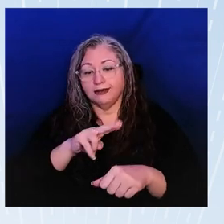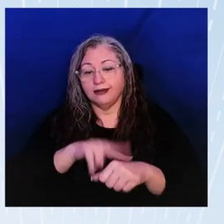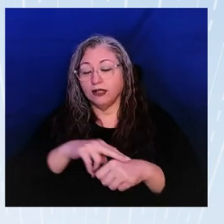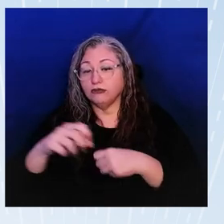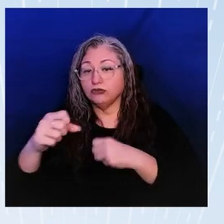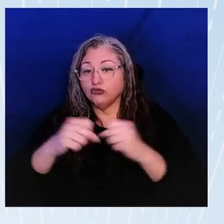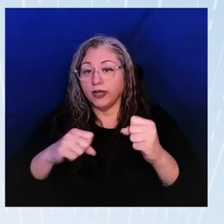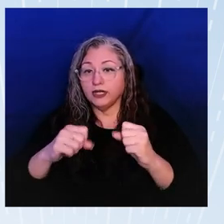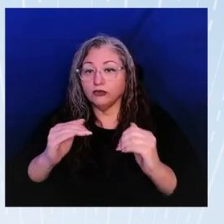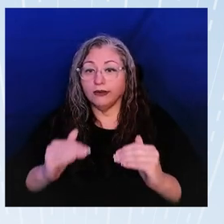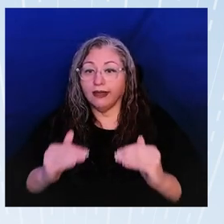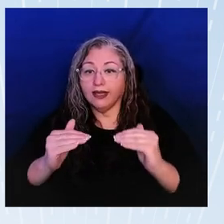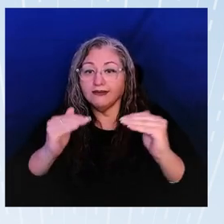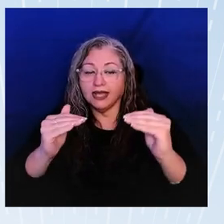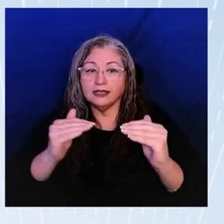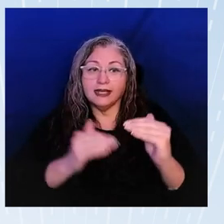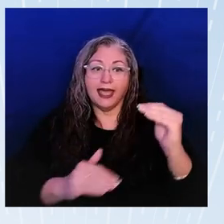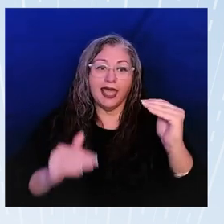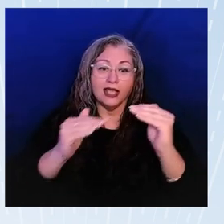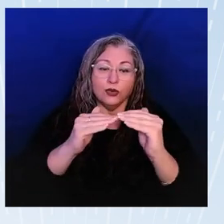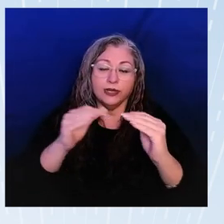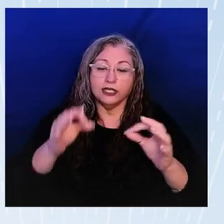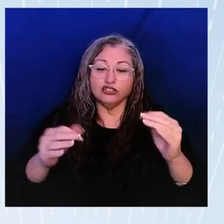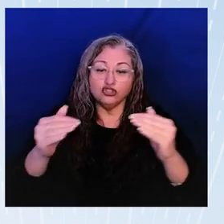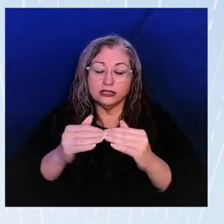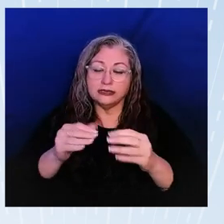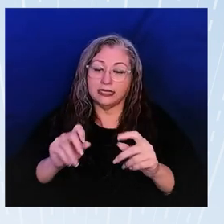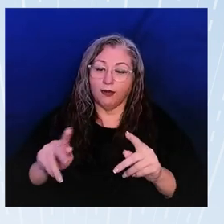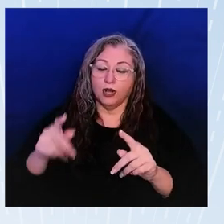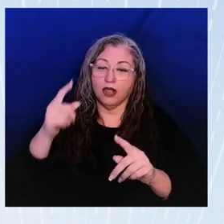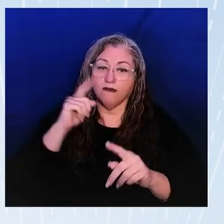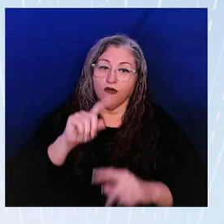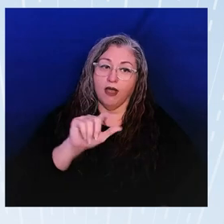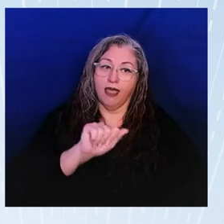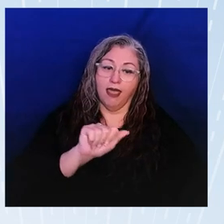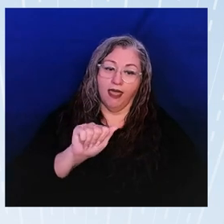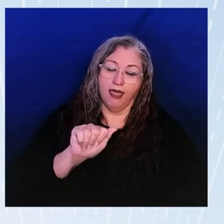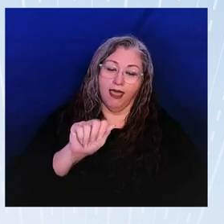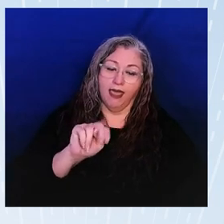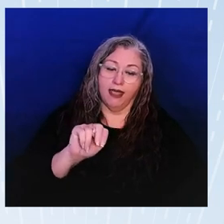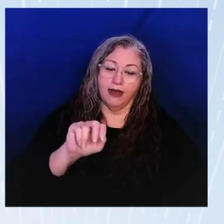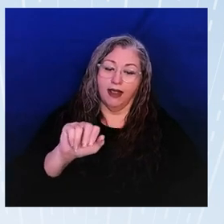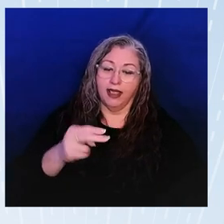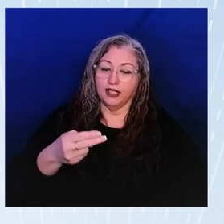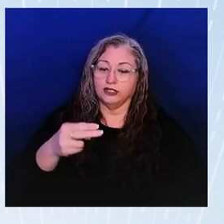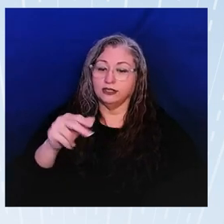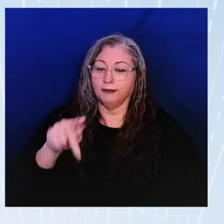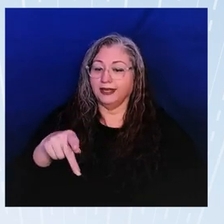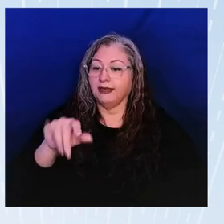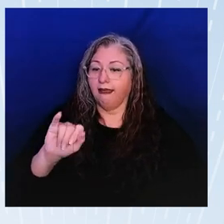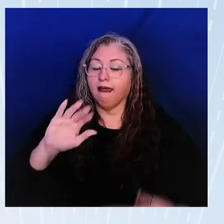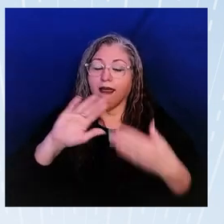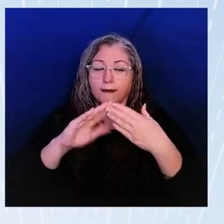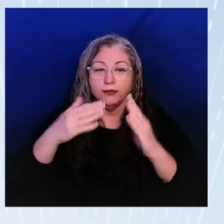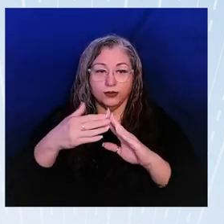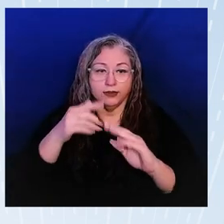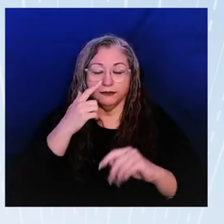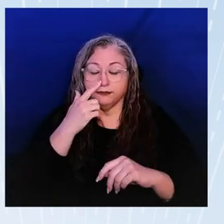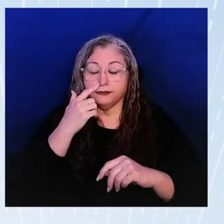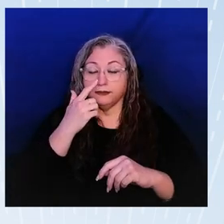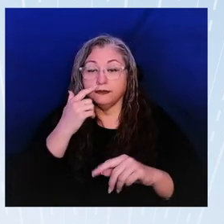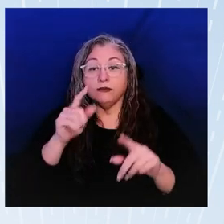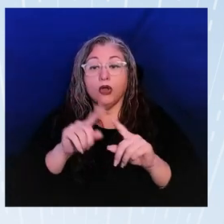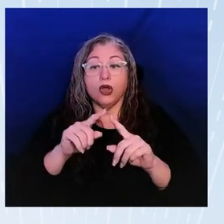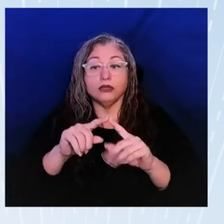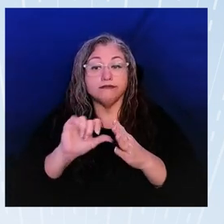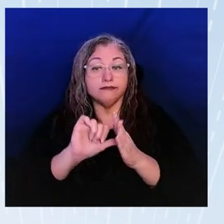advance equity, justice, and opportunity for AA and NHPI communities. I also want to note that on